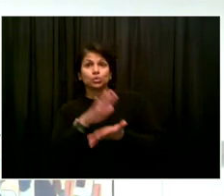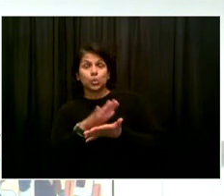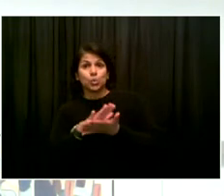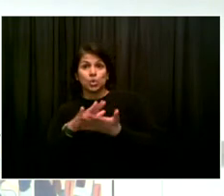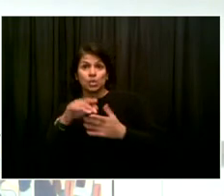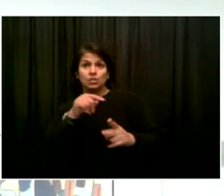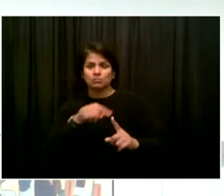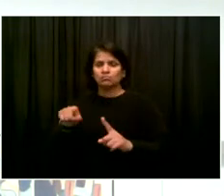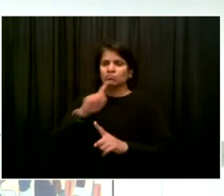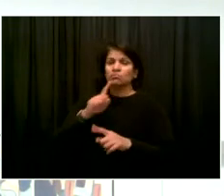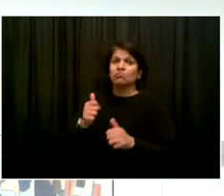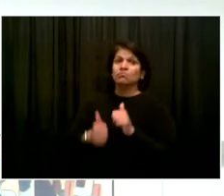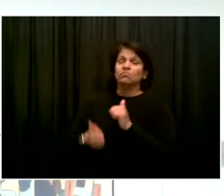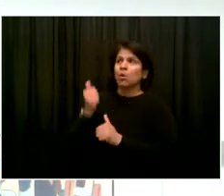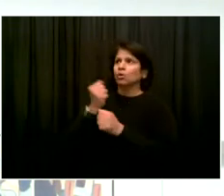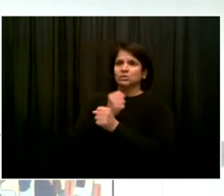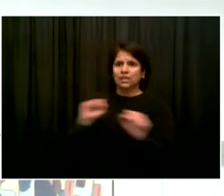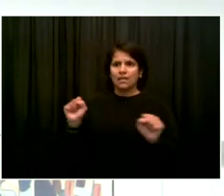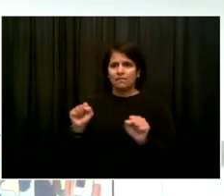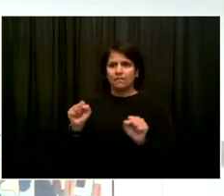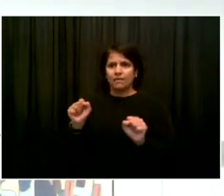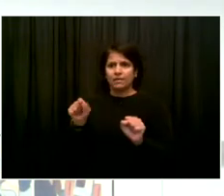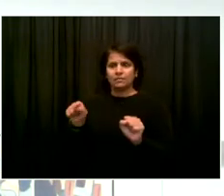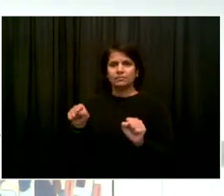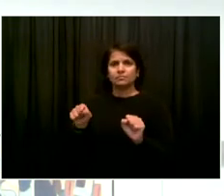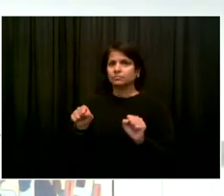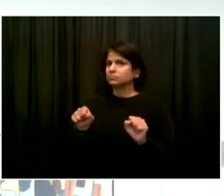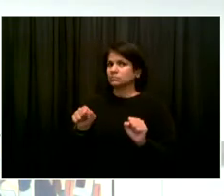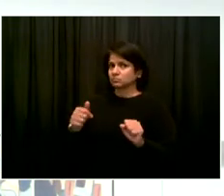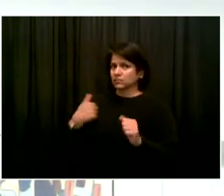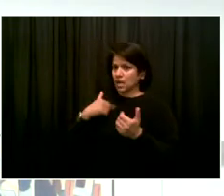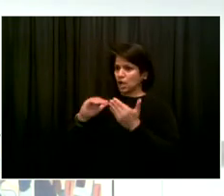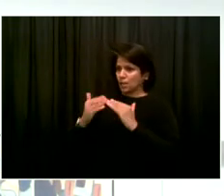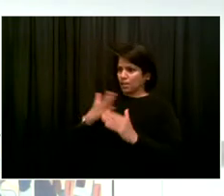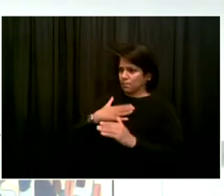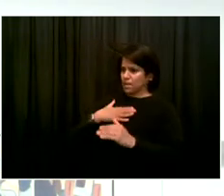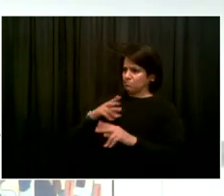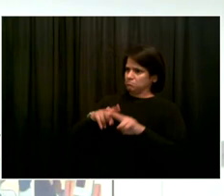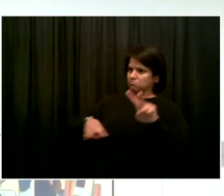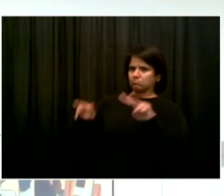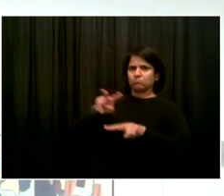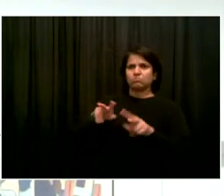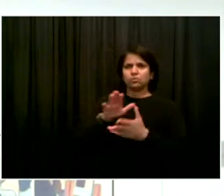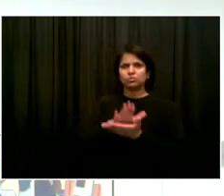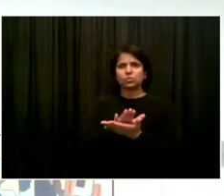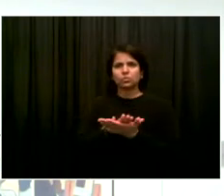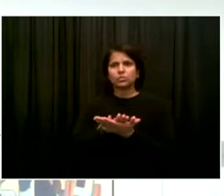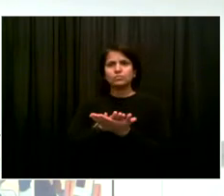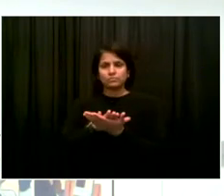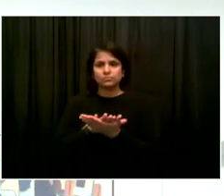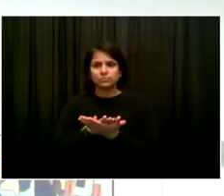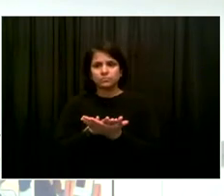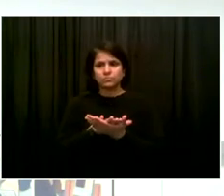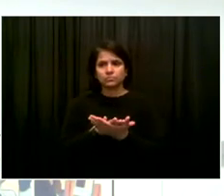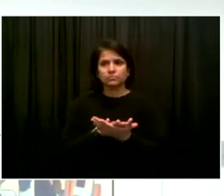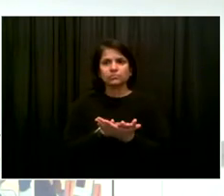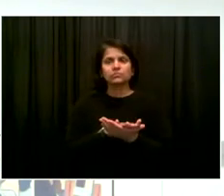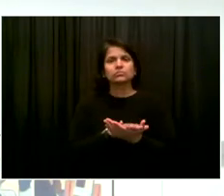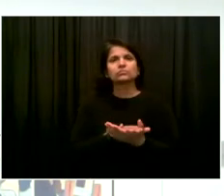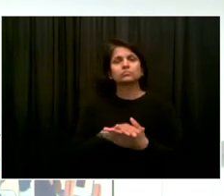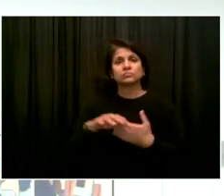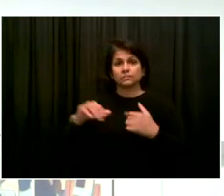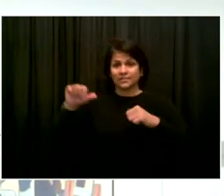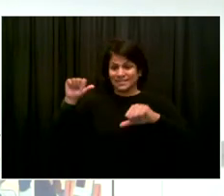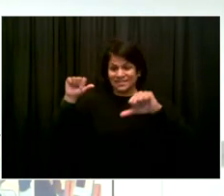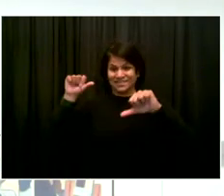in our communities. An epidemiologic measure known as the secondary attack rate helps us look at how